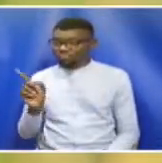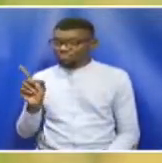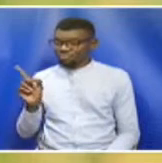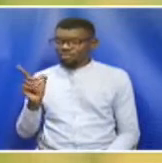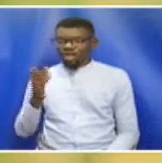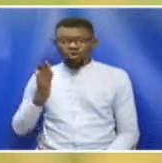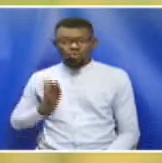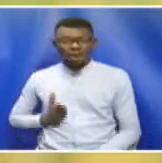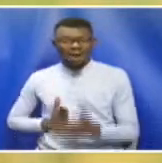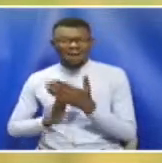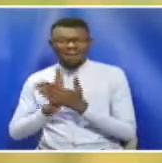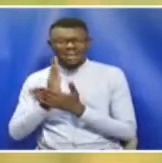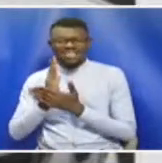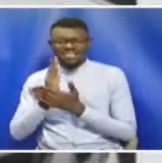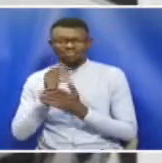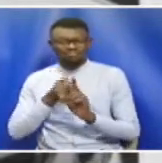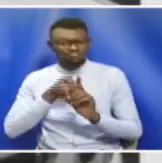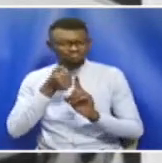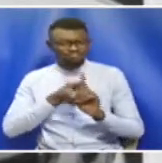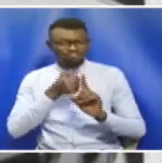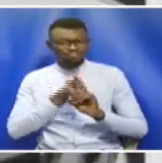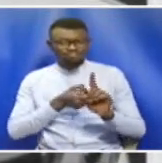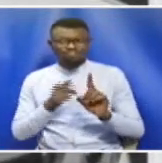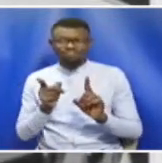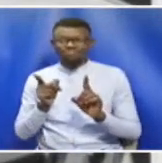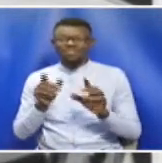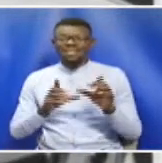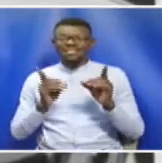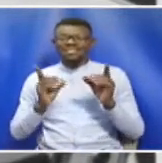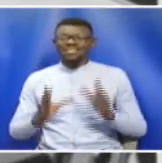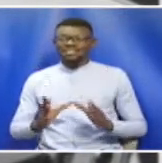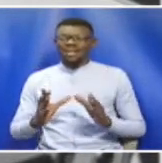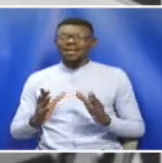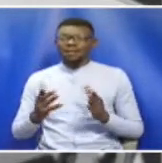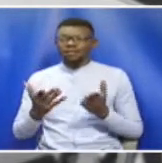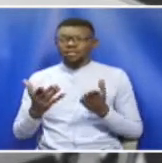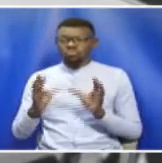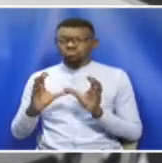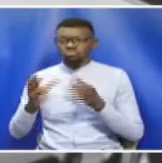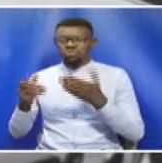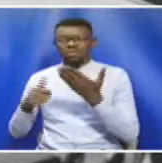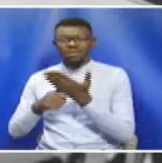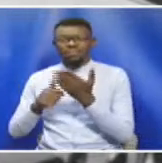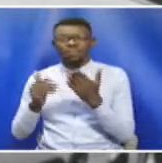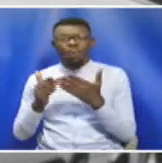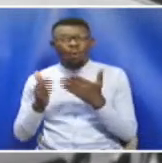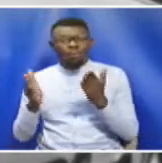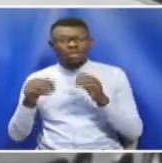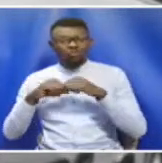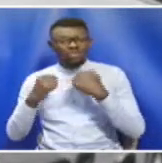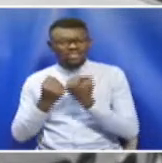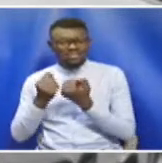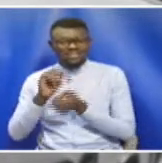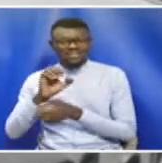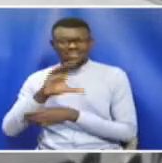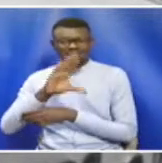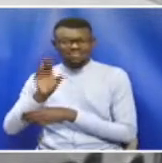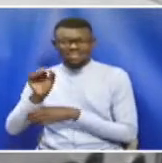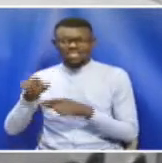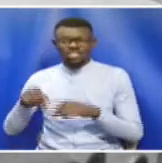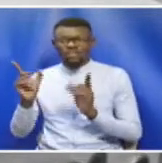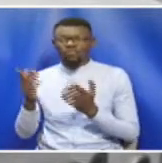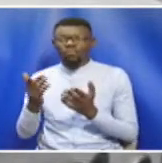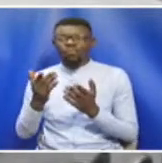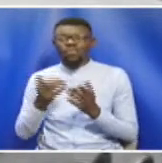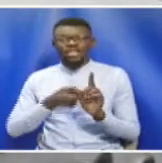activist and executive director of Open Society Initiative for Eastern Africa, is pushing to have